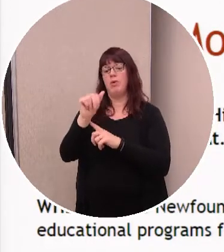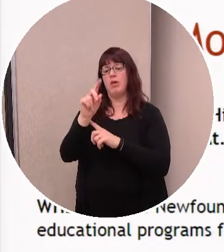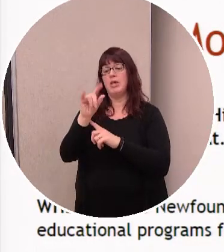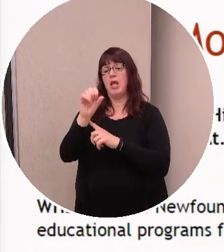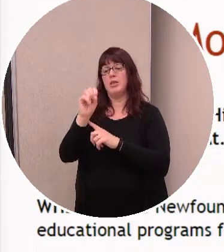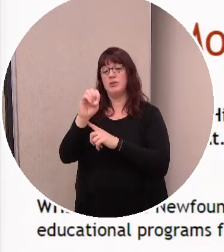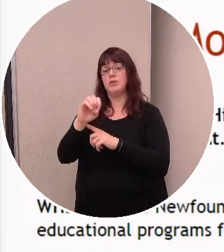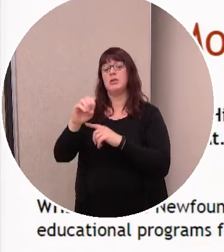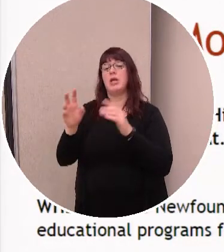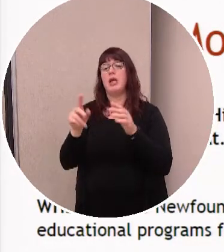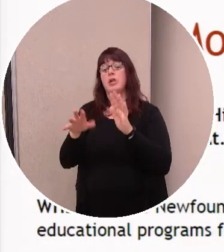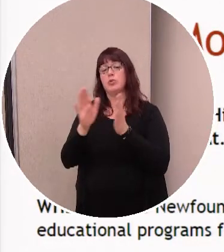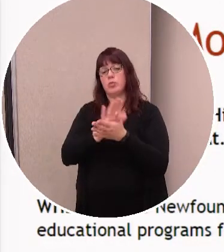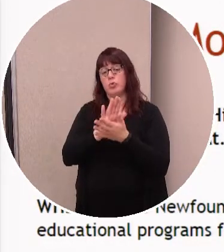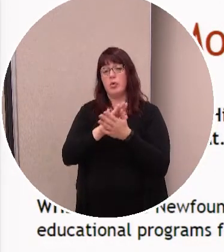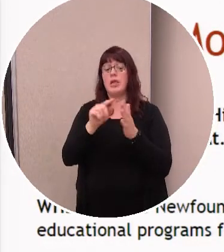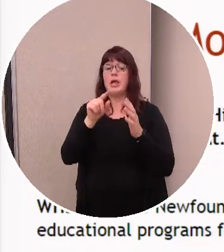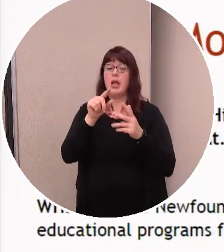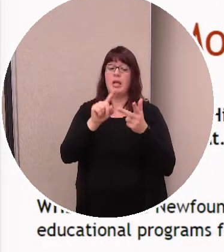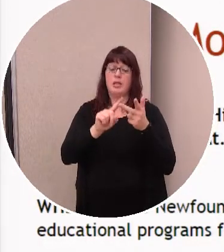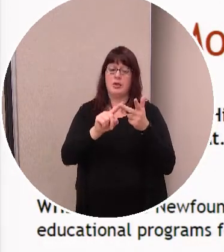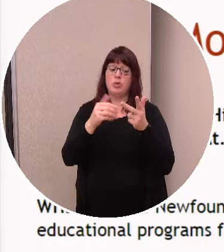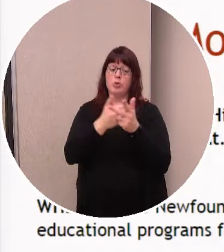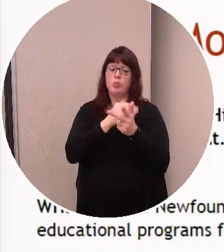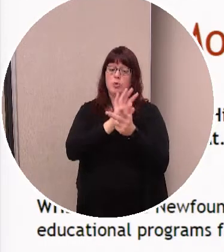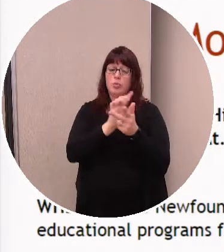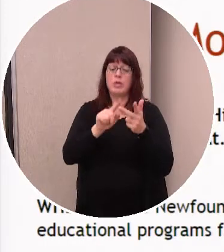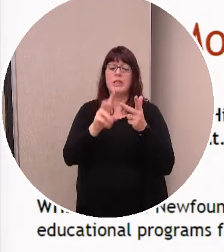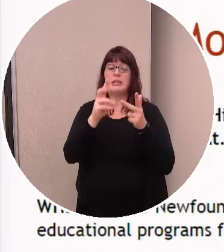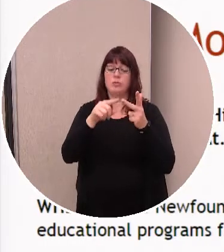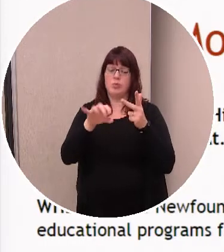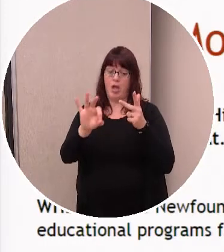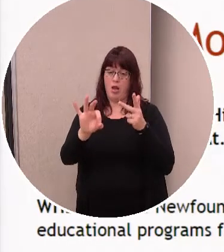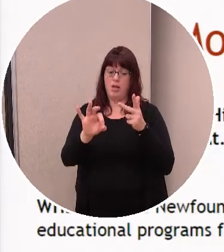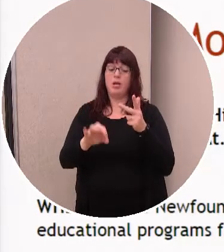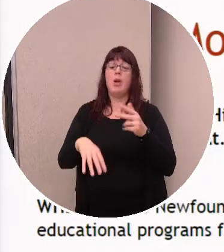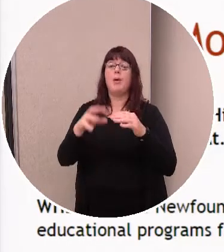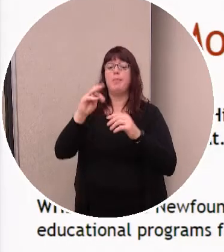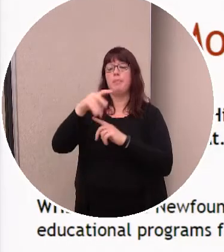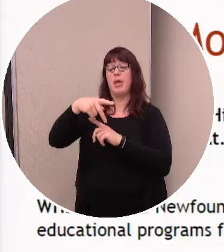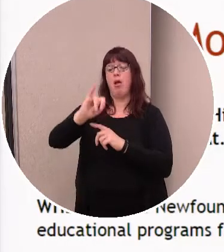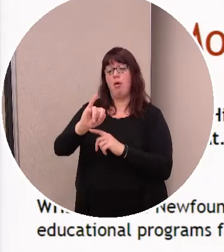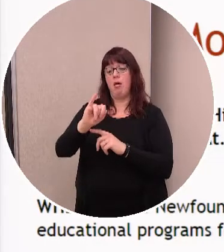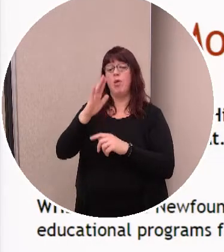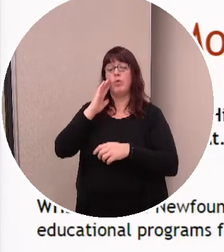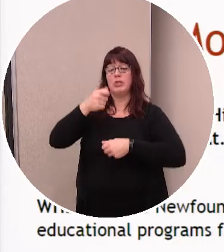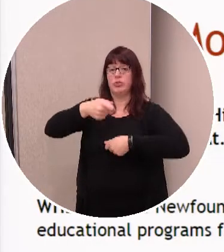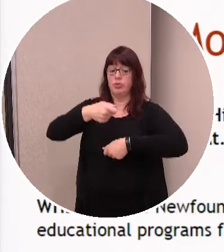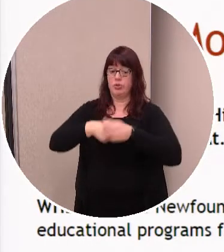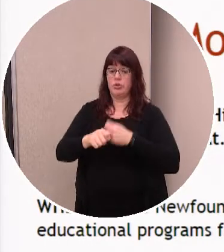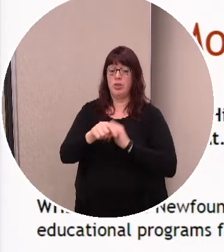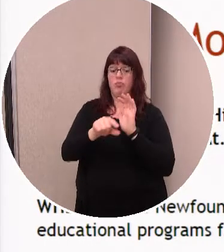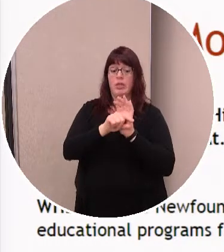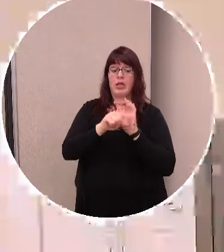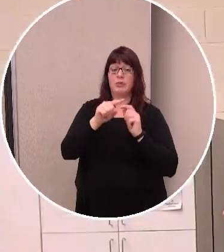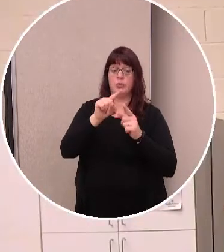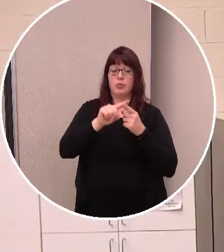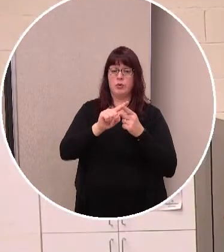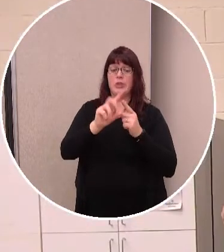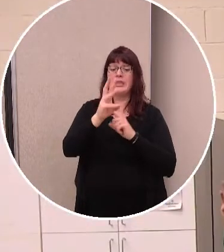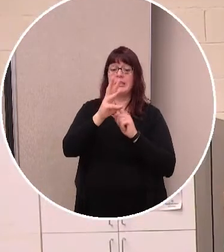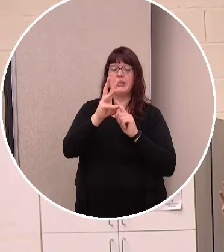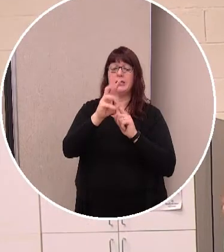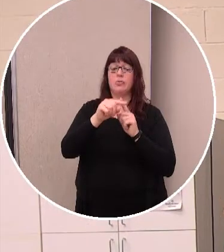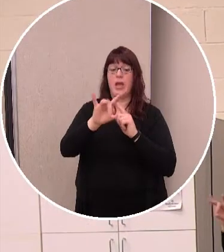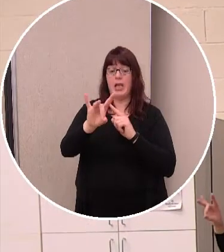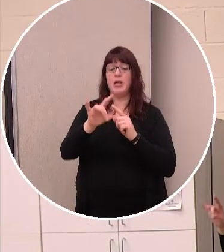once opened. Mount Pearl Intermediate will be reconfigured from grades 6 to 8 to